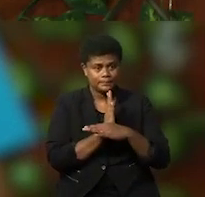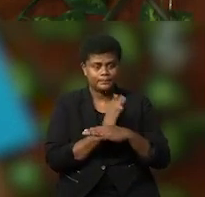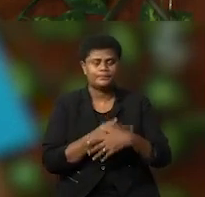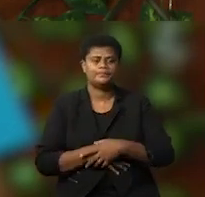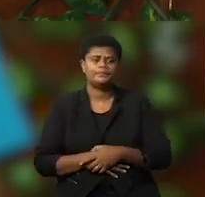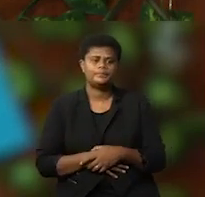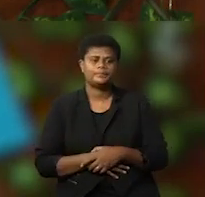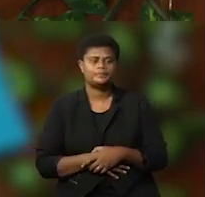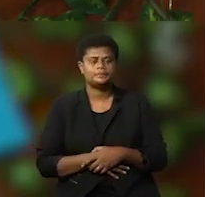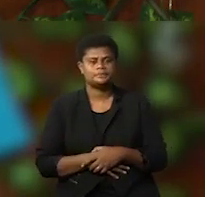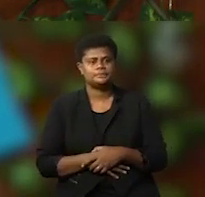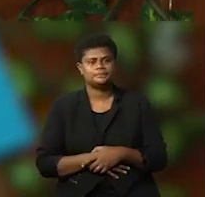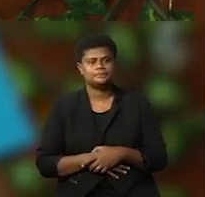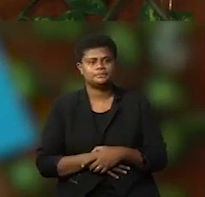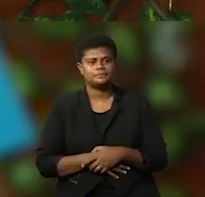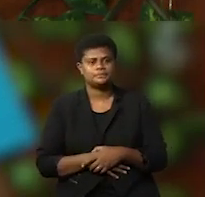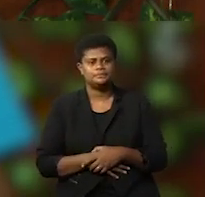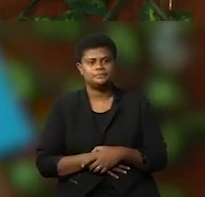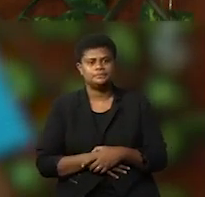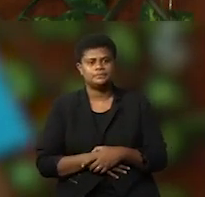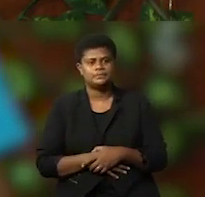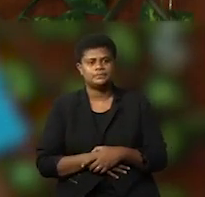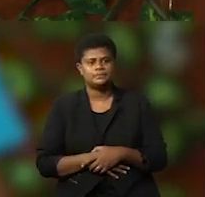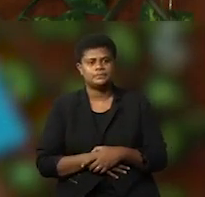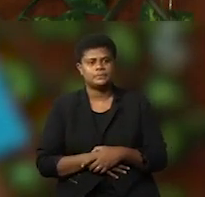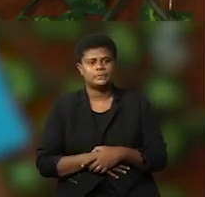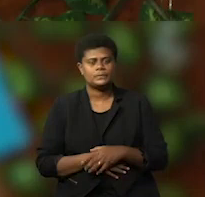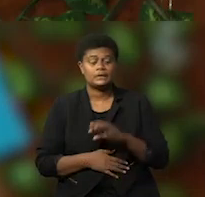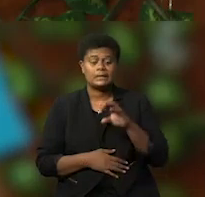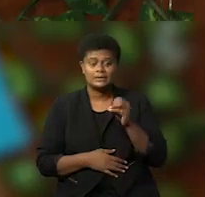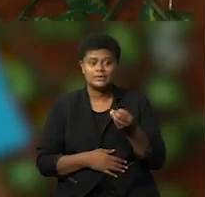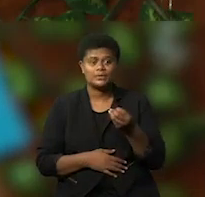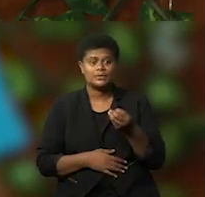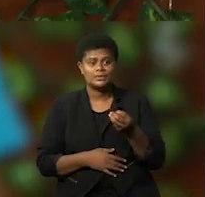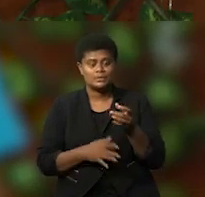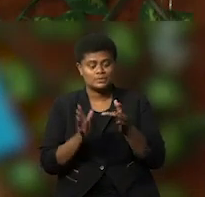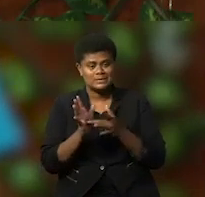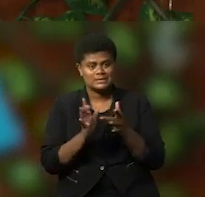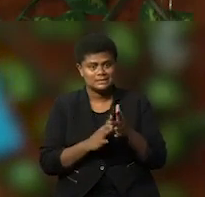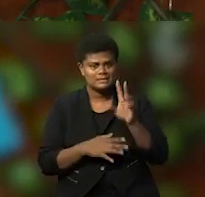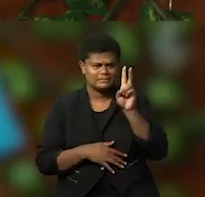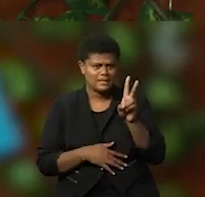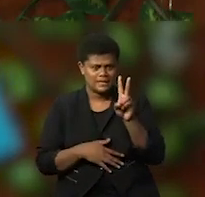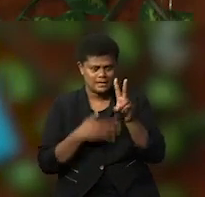it directs believers to the consummation of Jesus. You know, friends, Jesus' victory